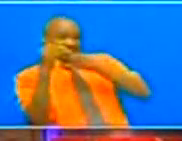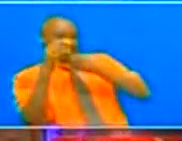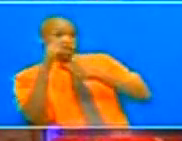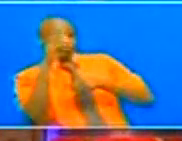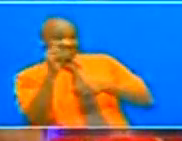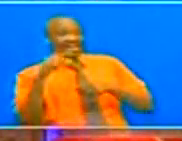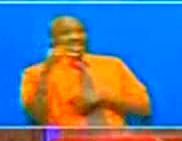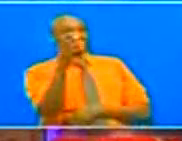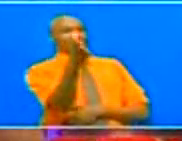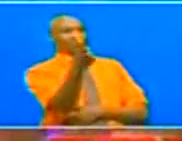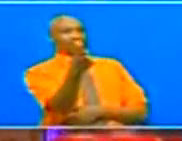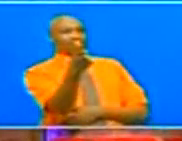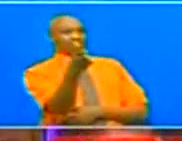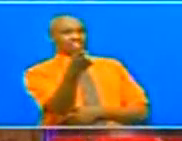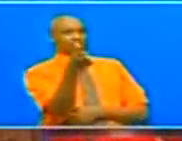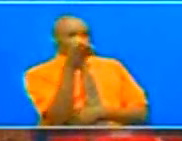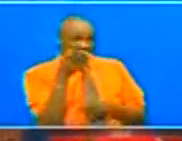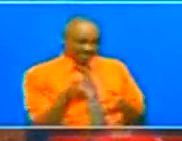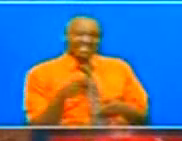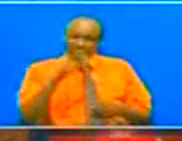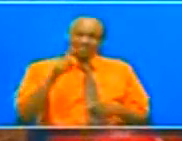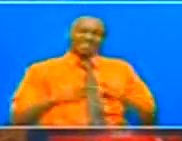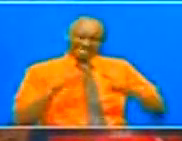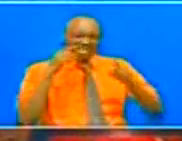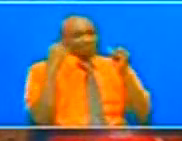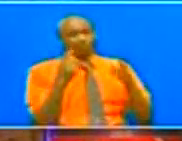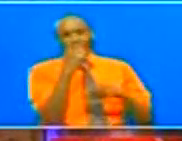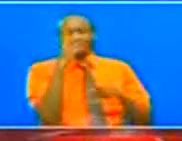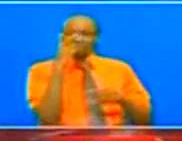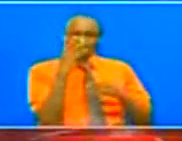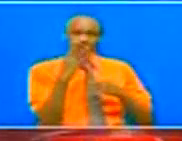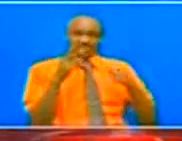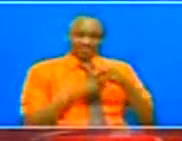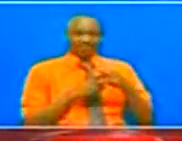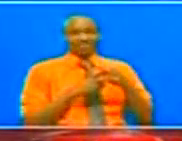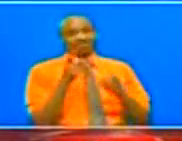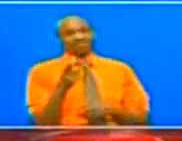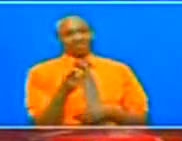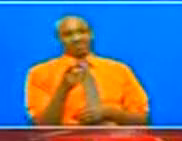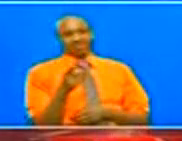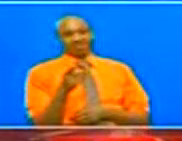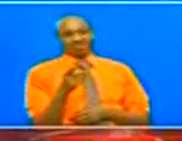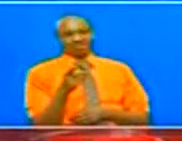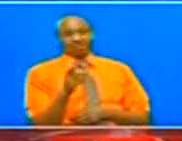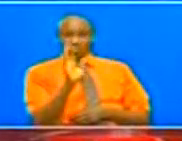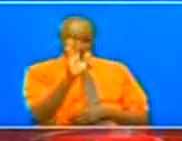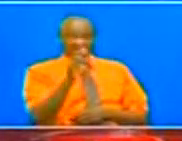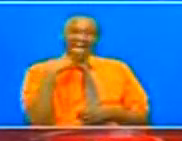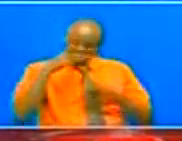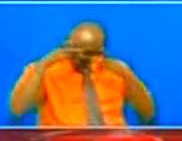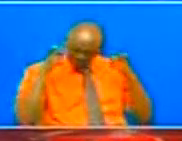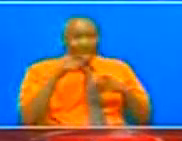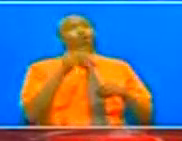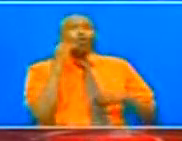and 80 kilometers to Garissa, and kill 147 innocent Kenyans, But we just said it wasn't Al-Shabaab. No. We said it's homegrown. No, it's Al-Shabaab. I